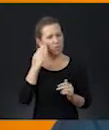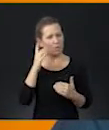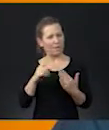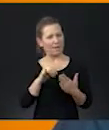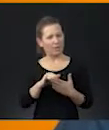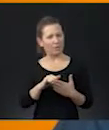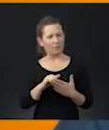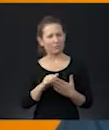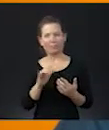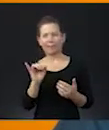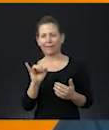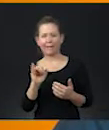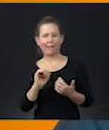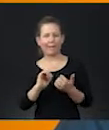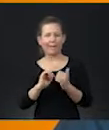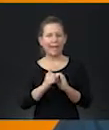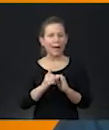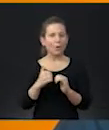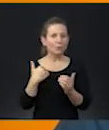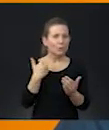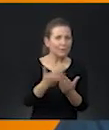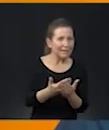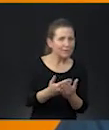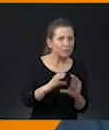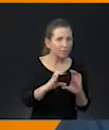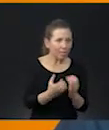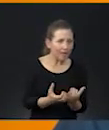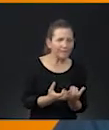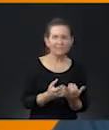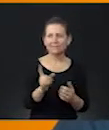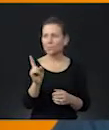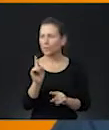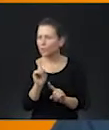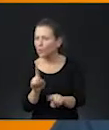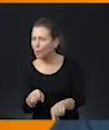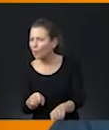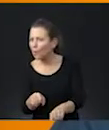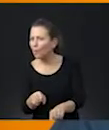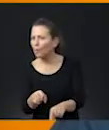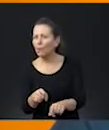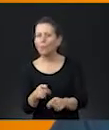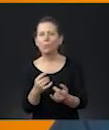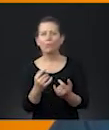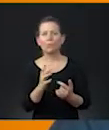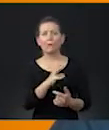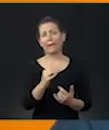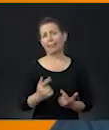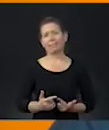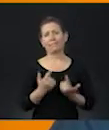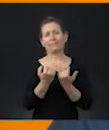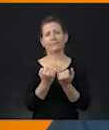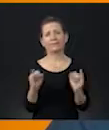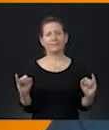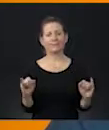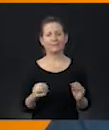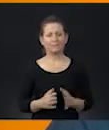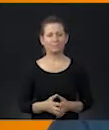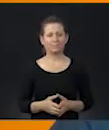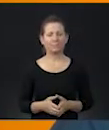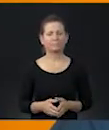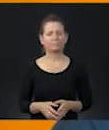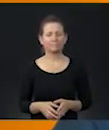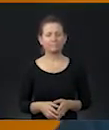should know about, kind of like that, on how to get to classes, where to go, and